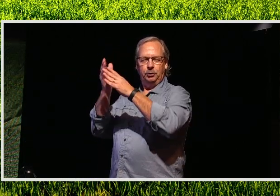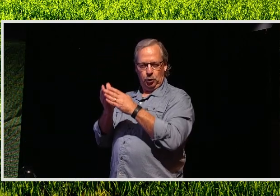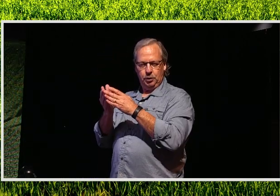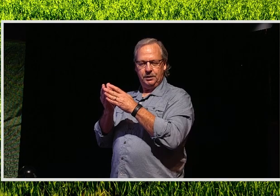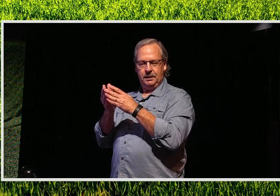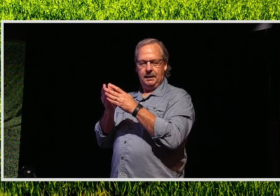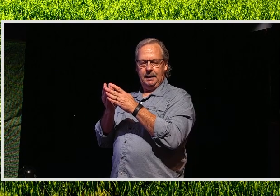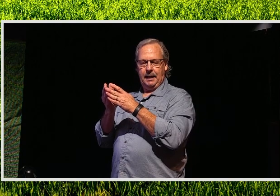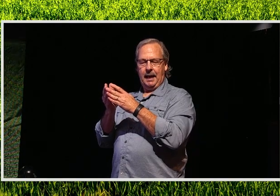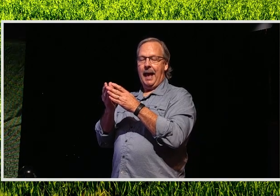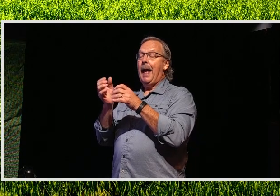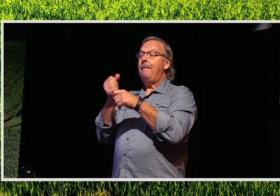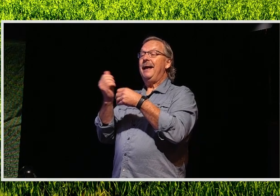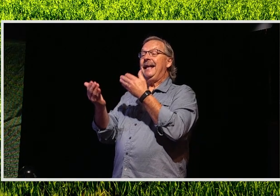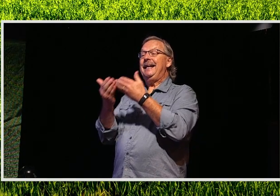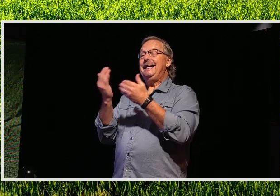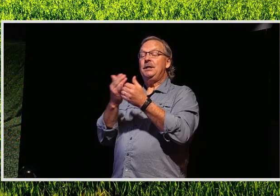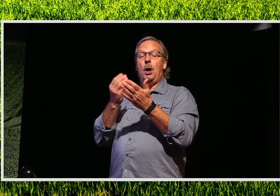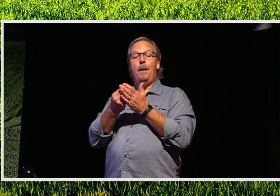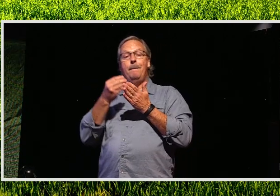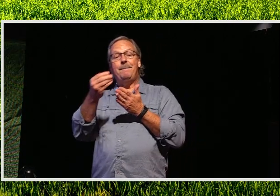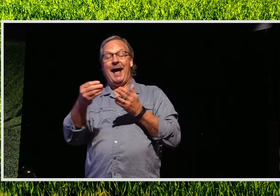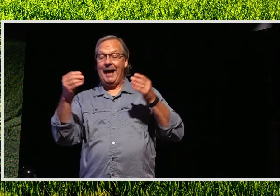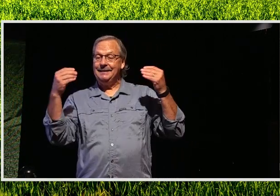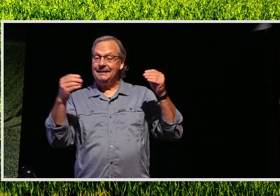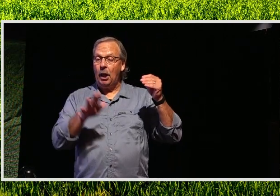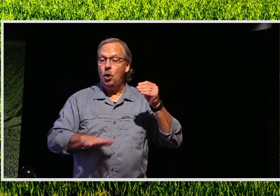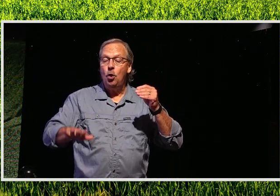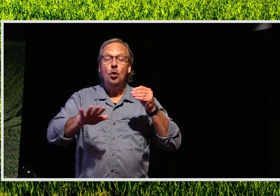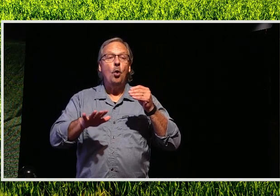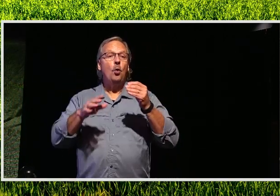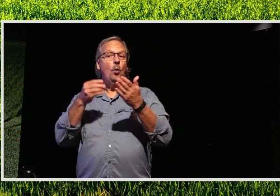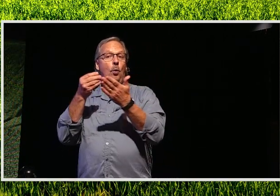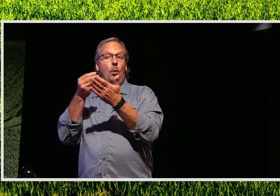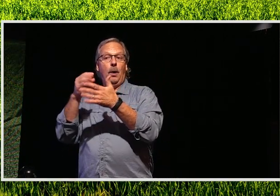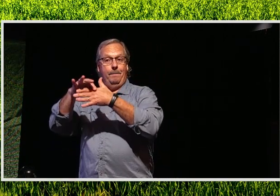truly make it easier to buy and sell local meat and dairy. Thank you.